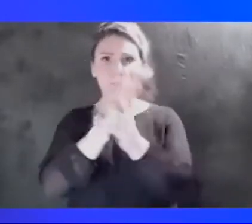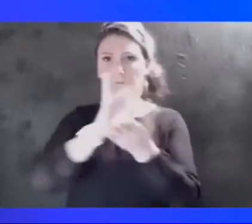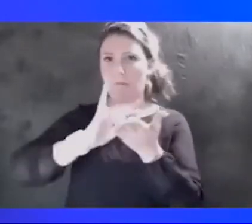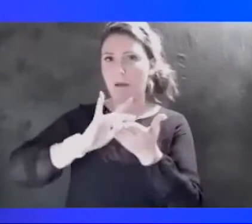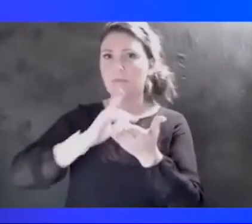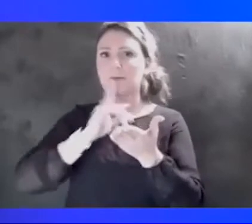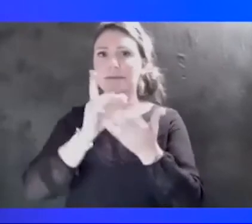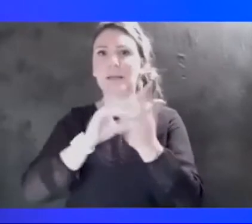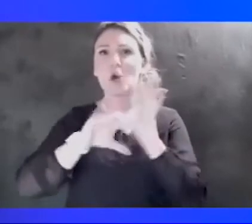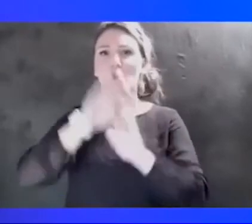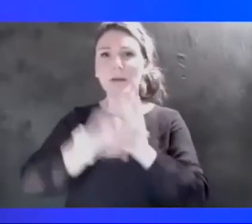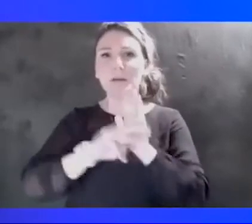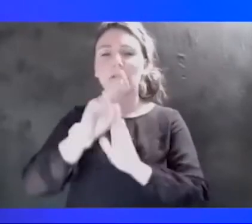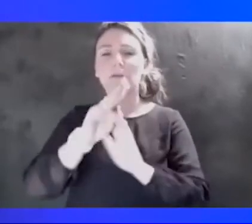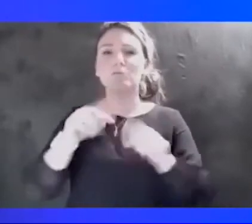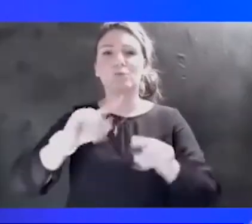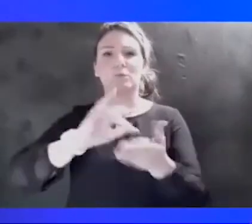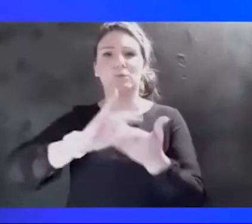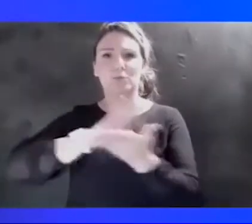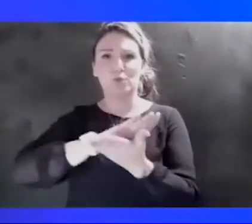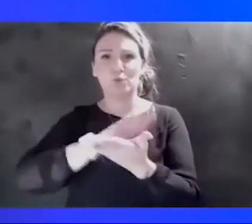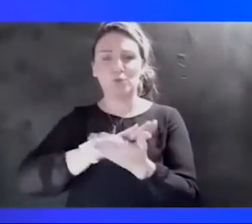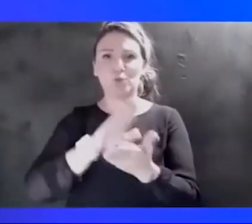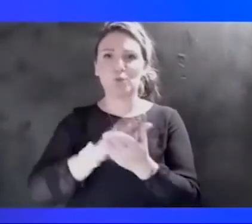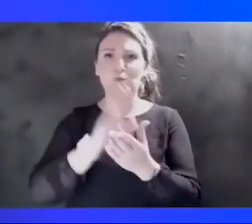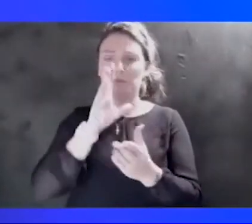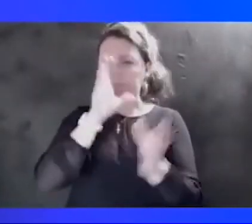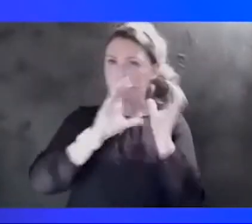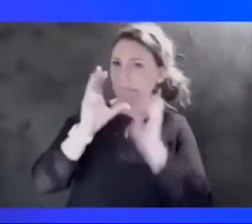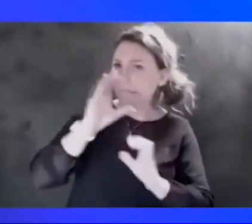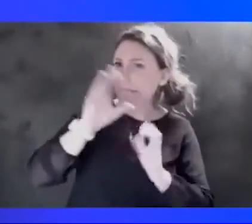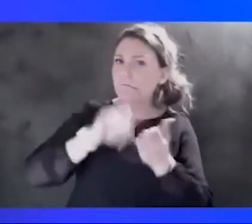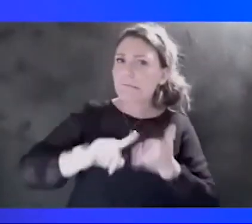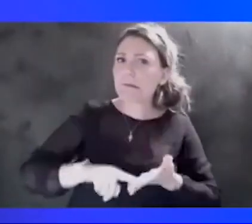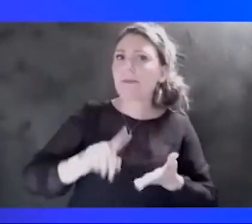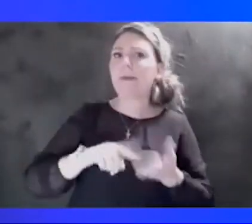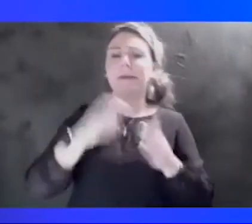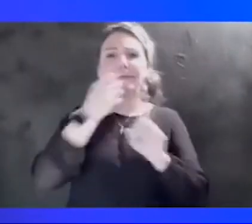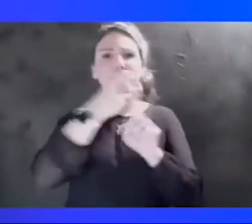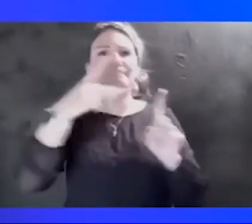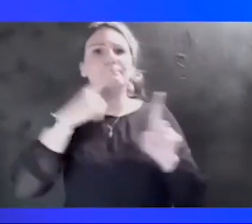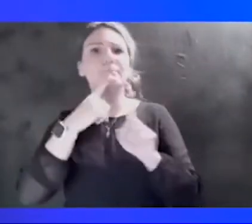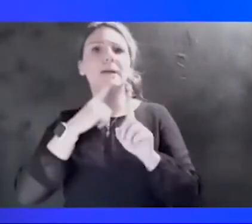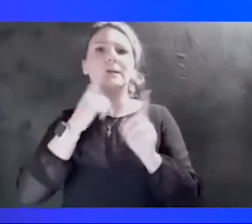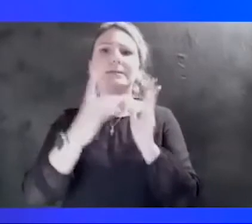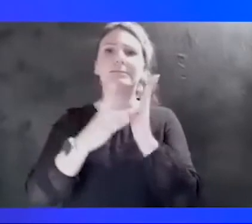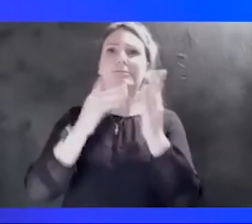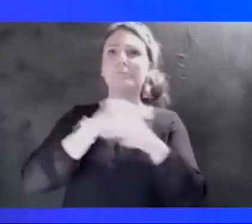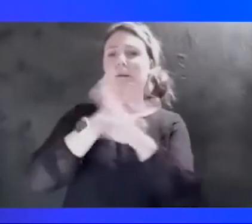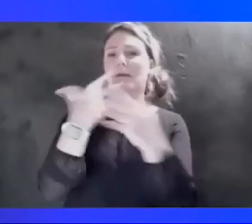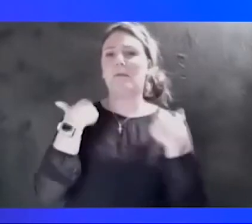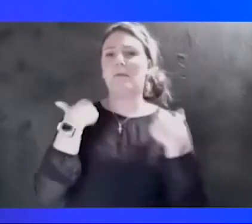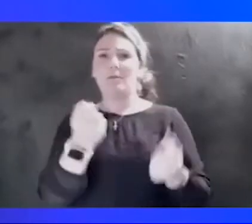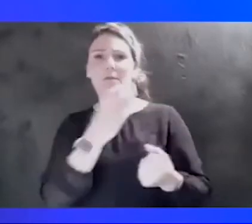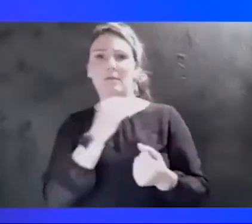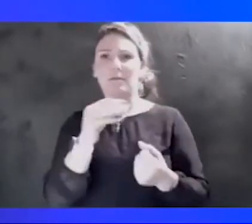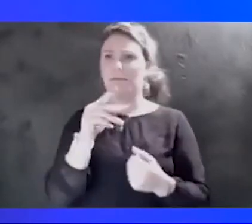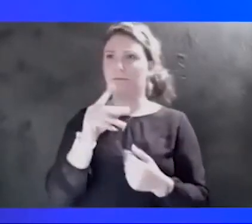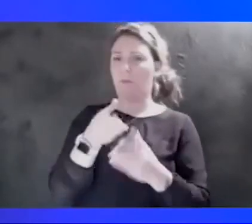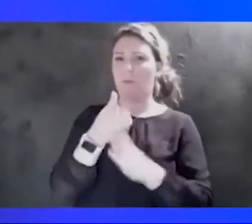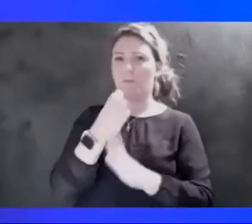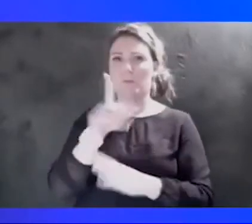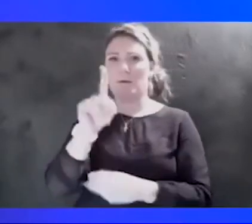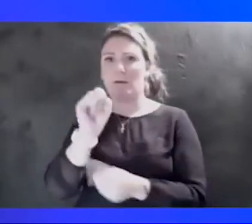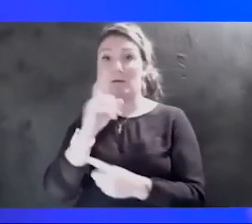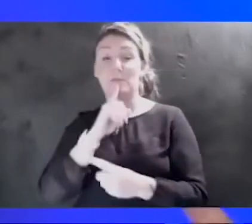and looking at the expansion of telehealth and telemedicine across rural Kansas. And all of a sudden with COVID, we had to